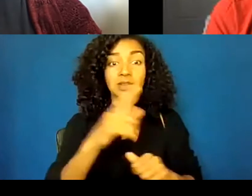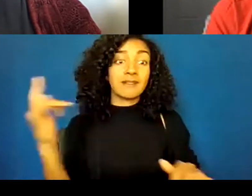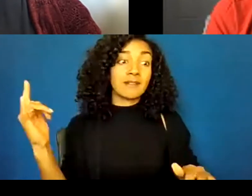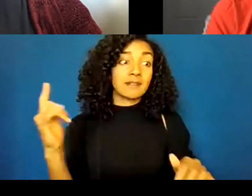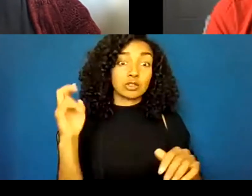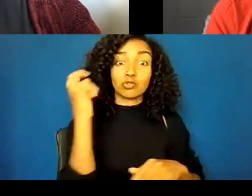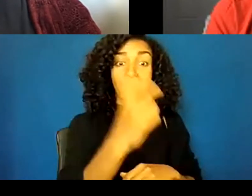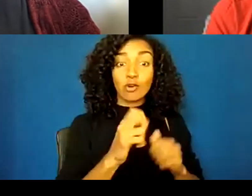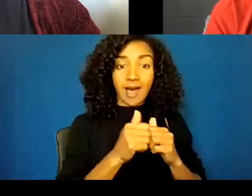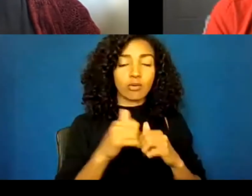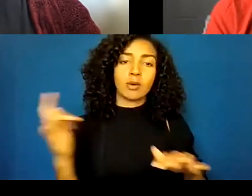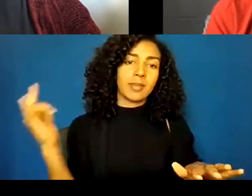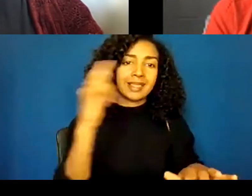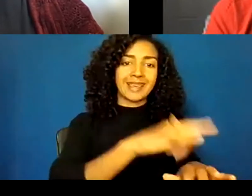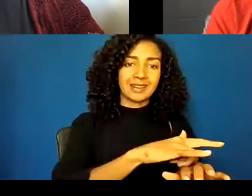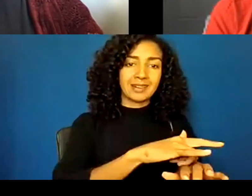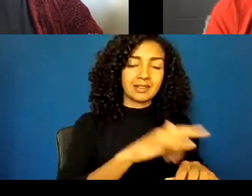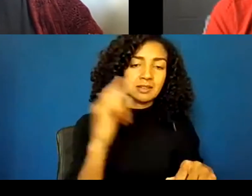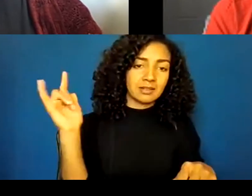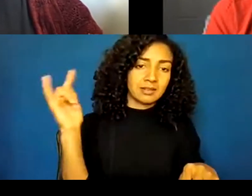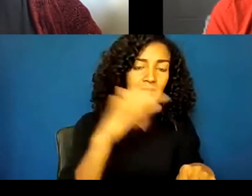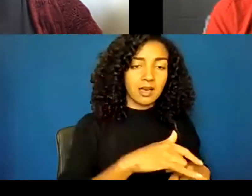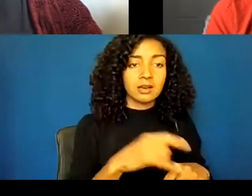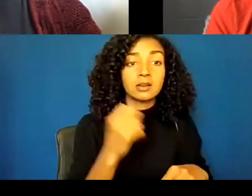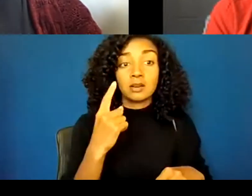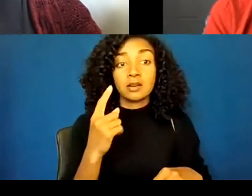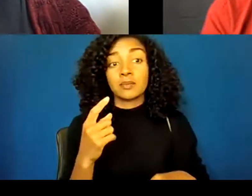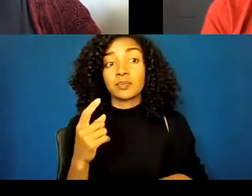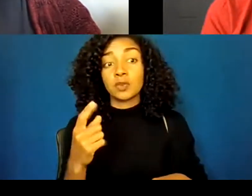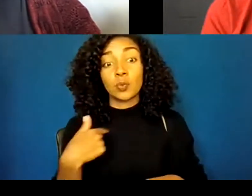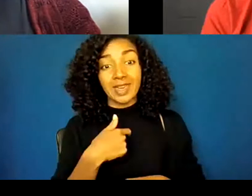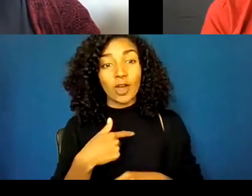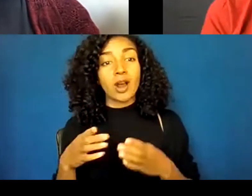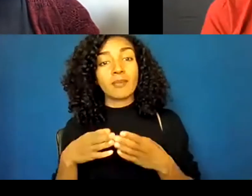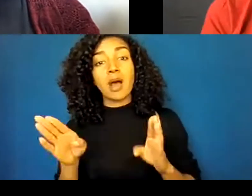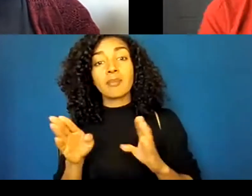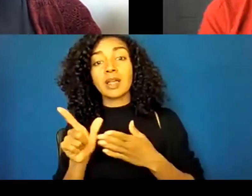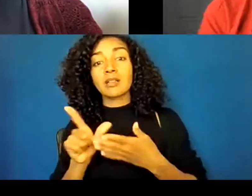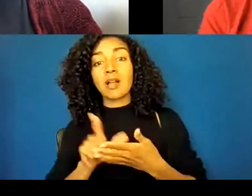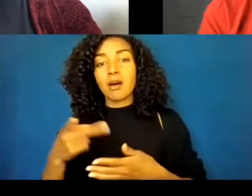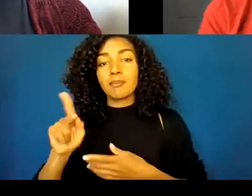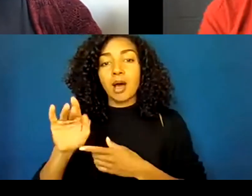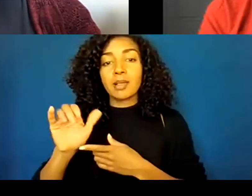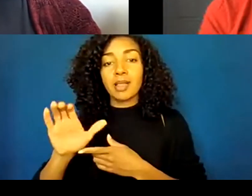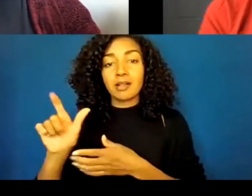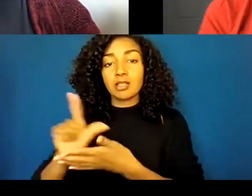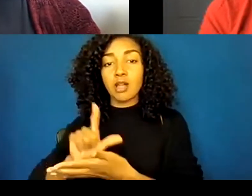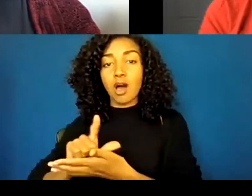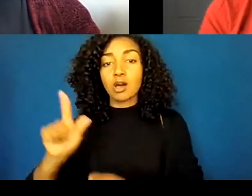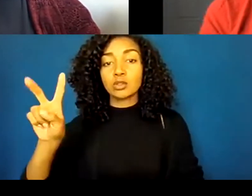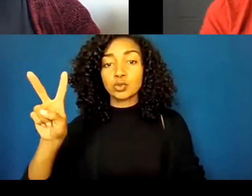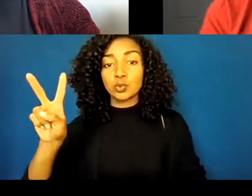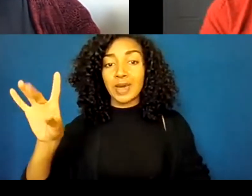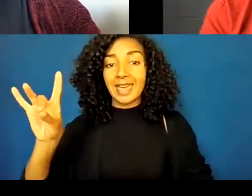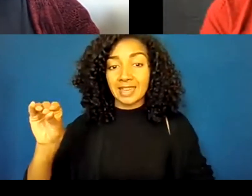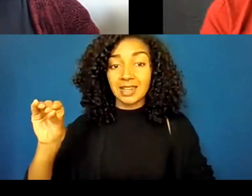Off the top of my head, I can't. We are a public law 280 state, so we can't